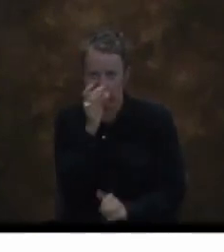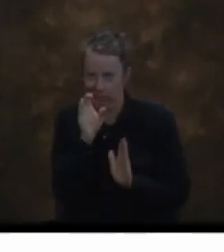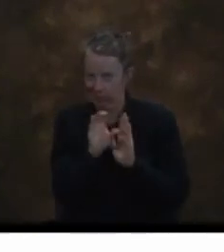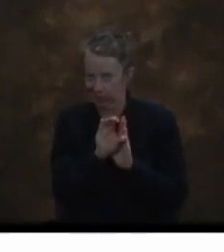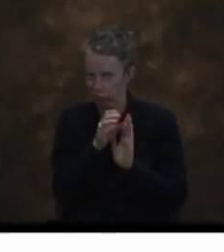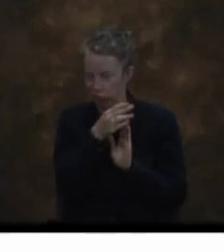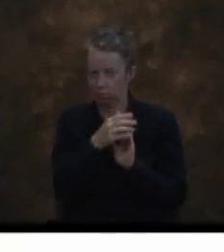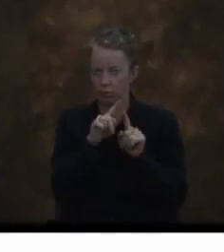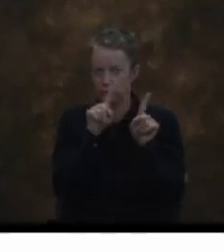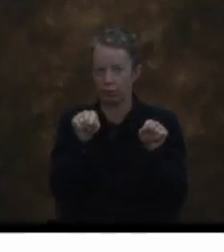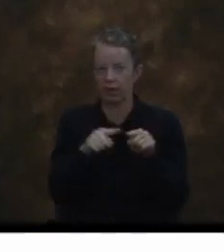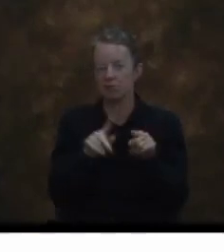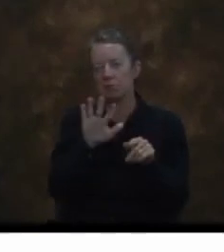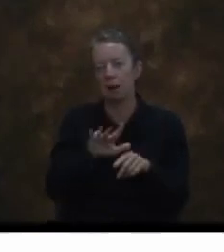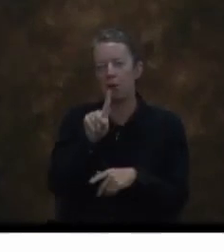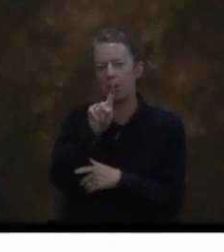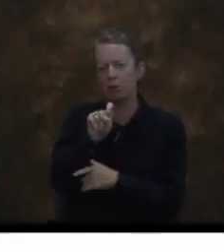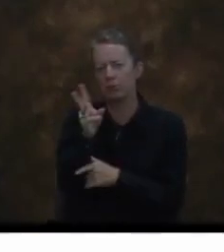is about